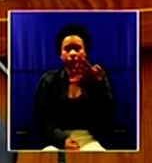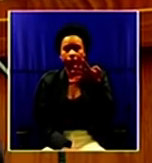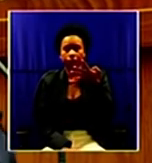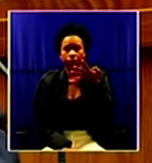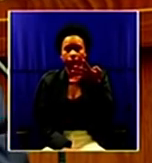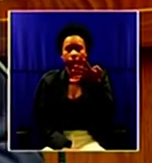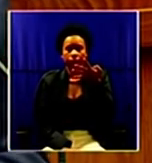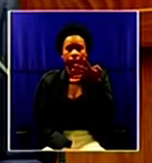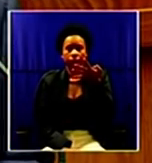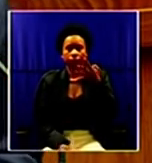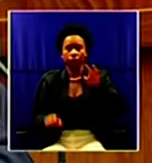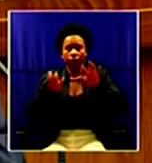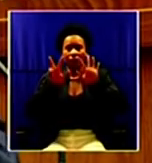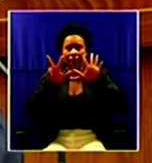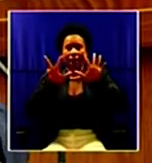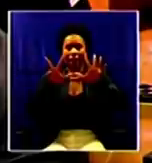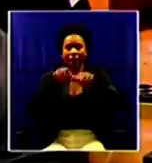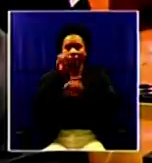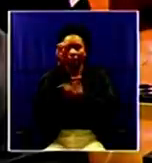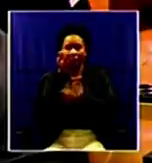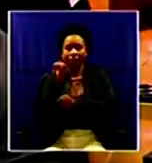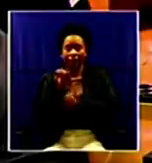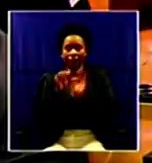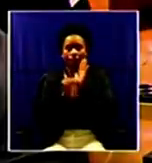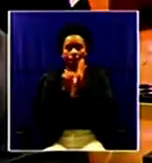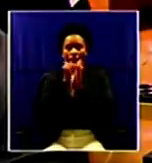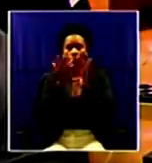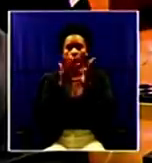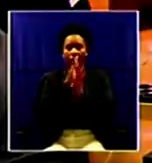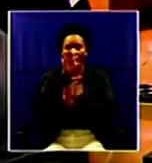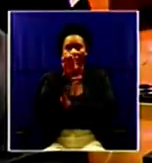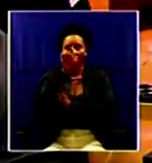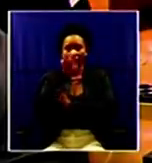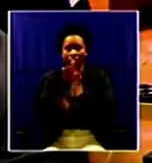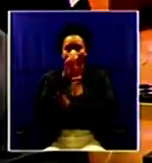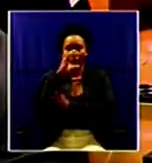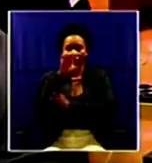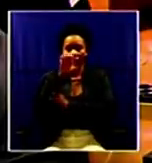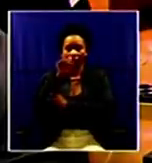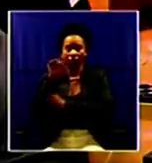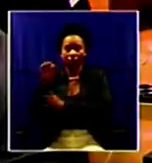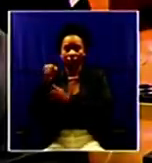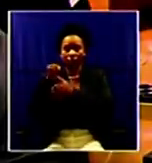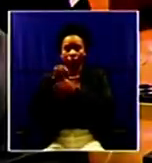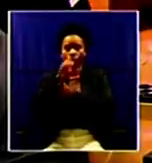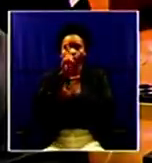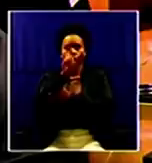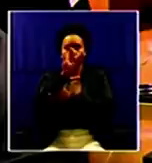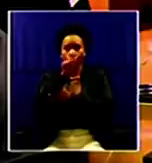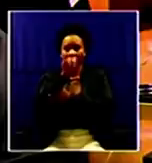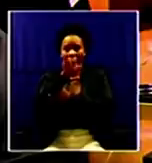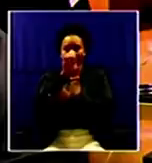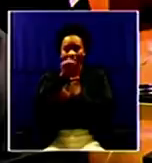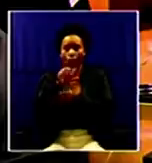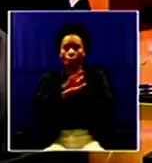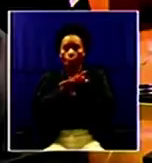an 8% increase in excise duties on alcohol and tobacco products.